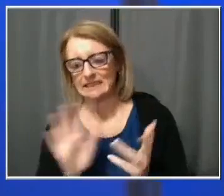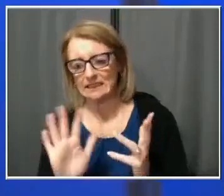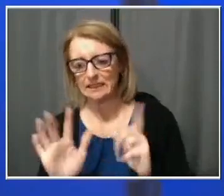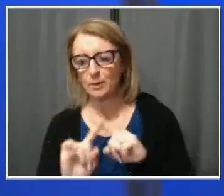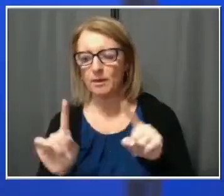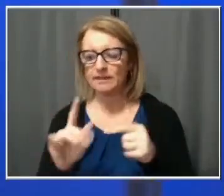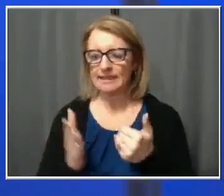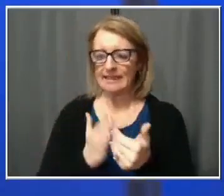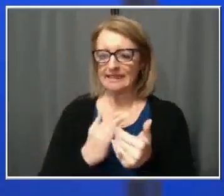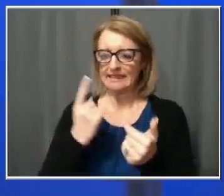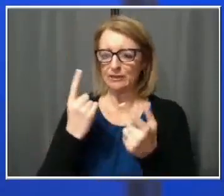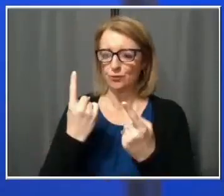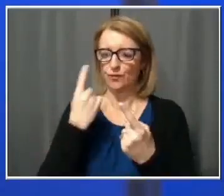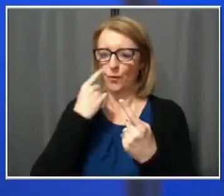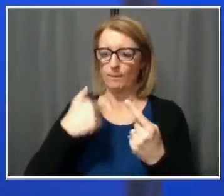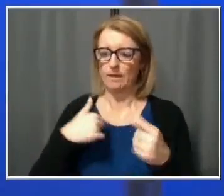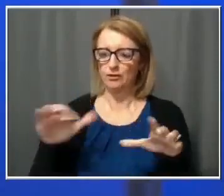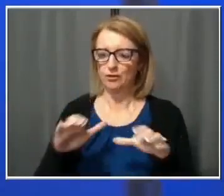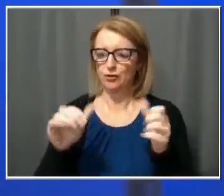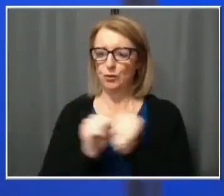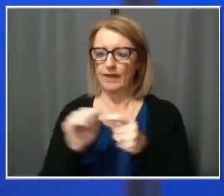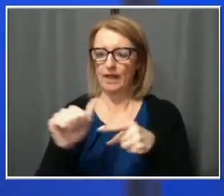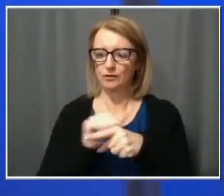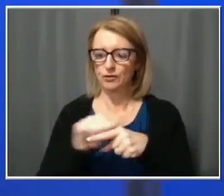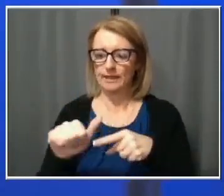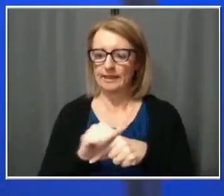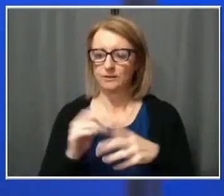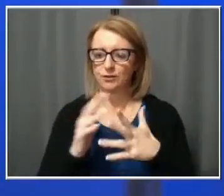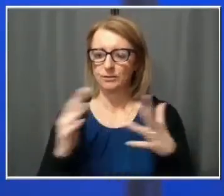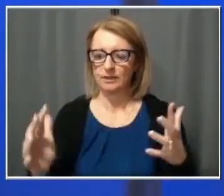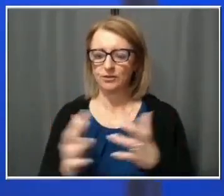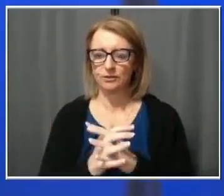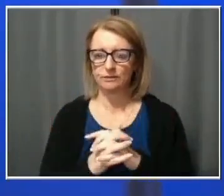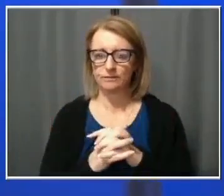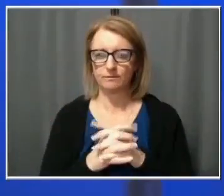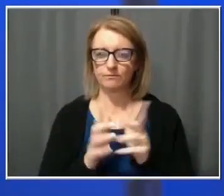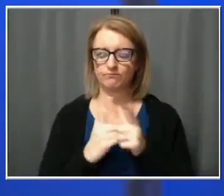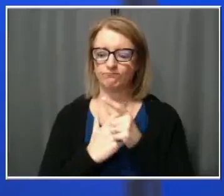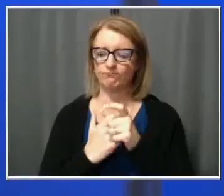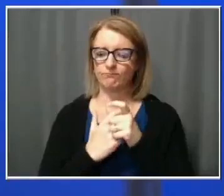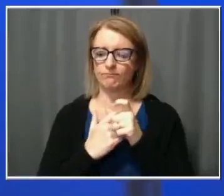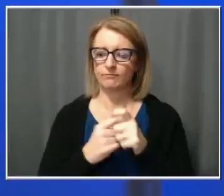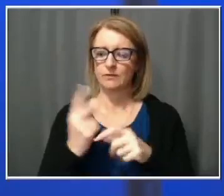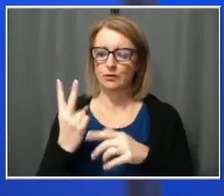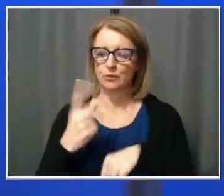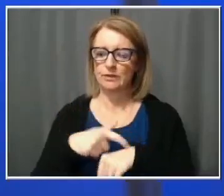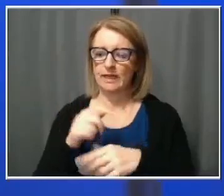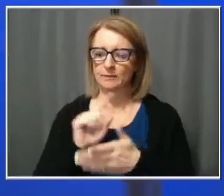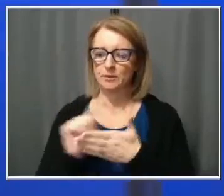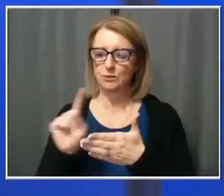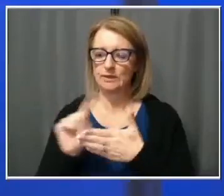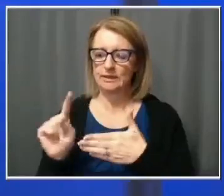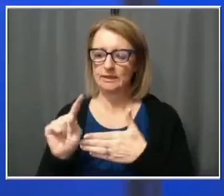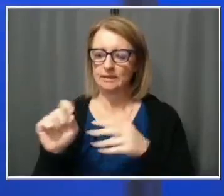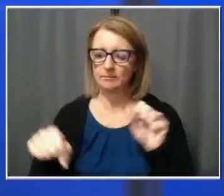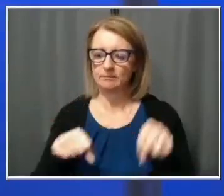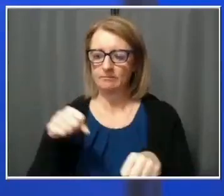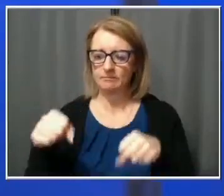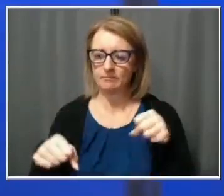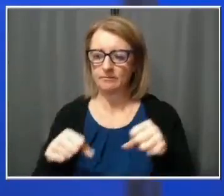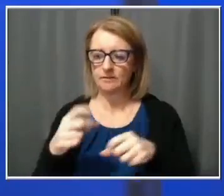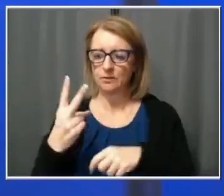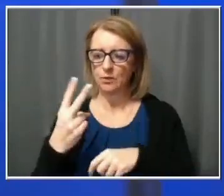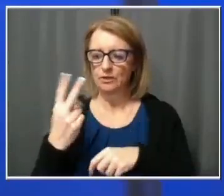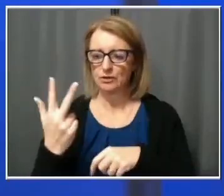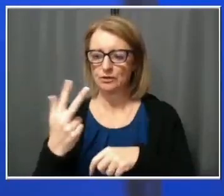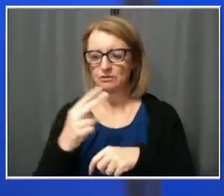one for me to just get in and do without training too much. So I'm trying to run at least 2 times a week, and then I'm trying to bike 1 to 2 times. I do a